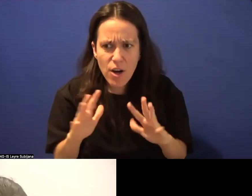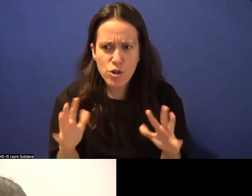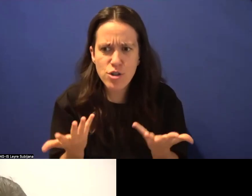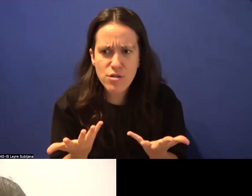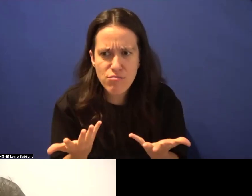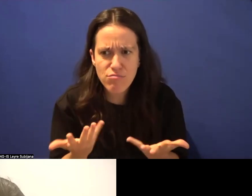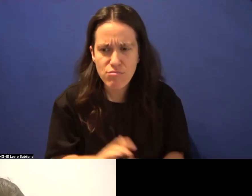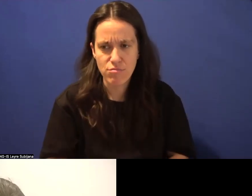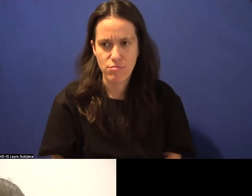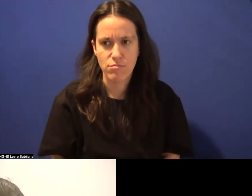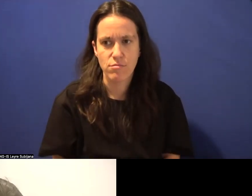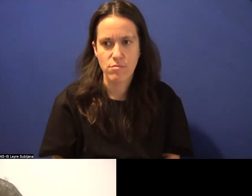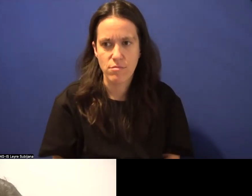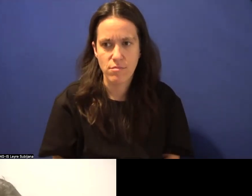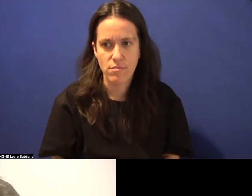addition?